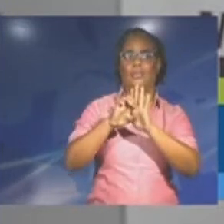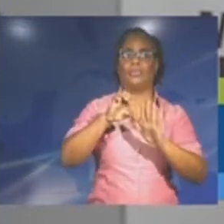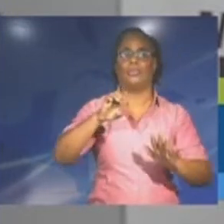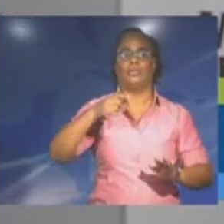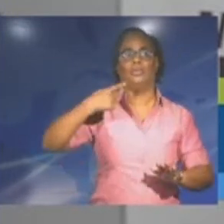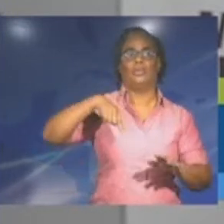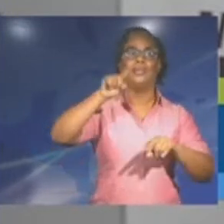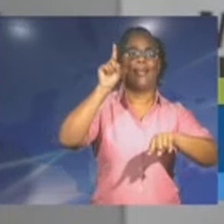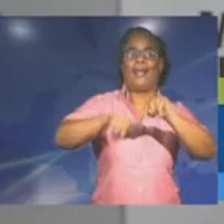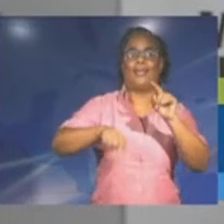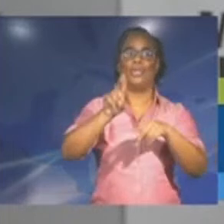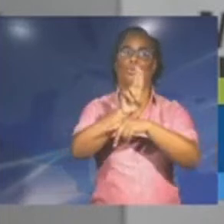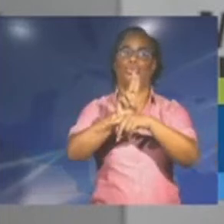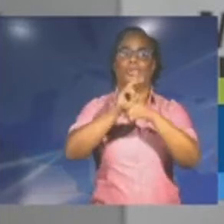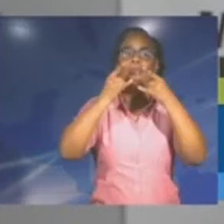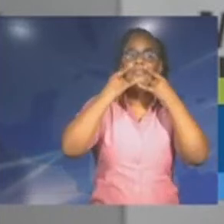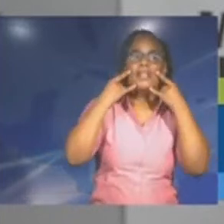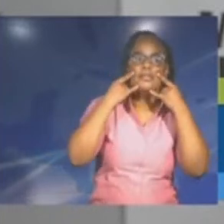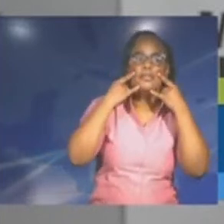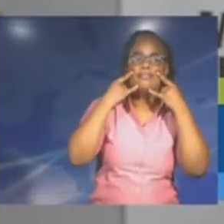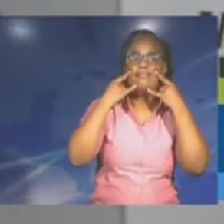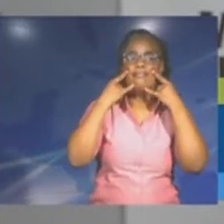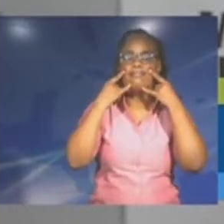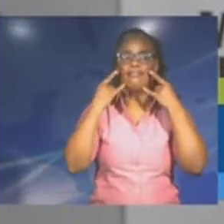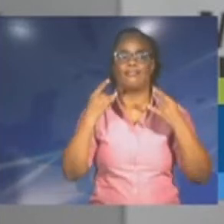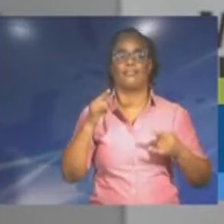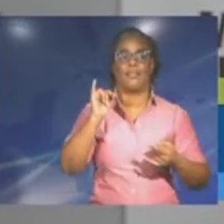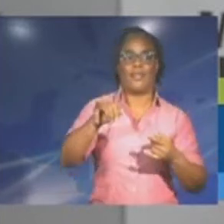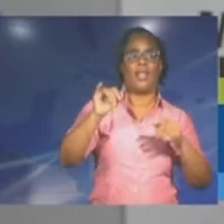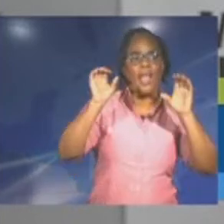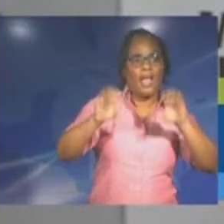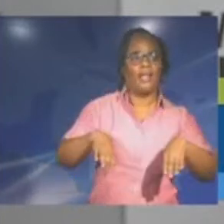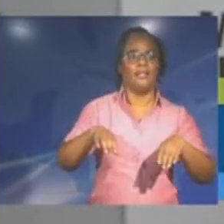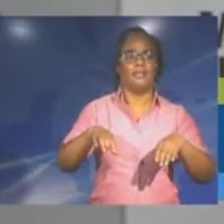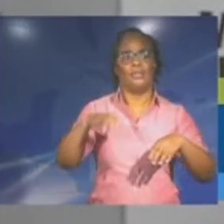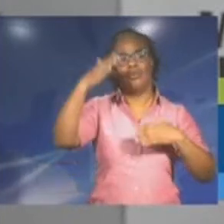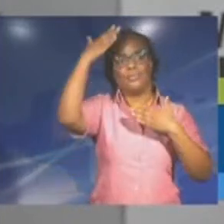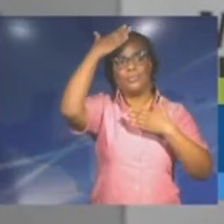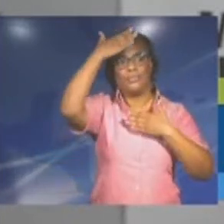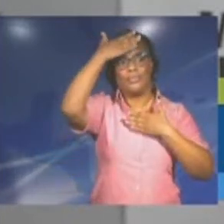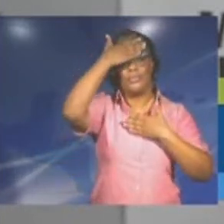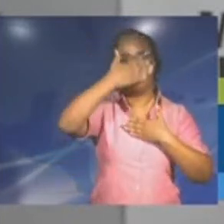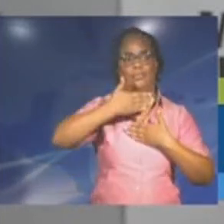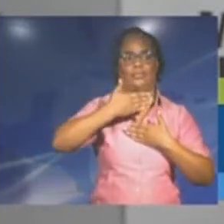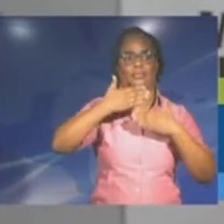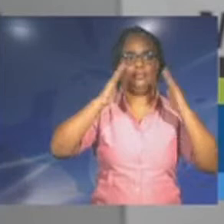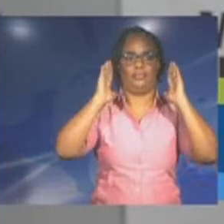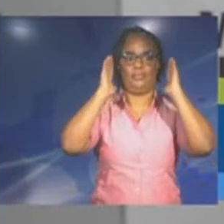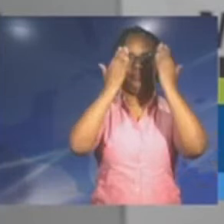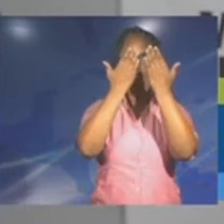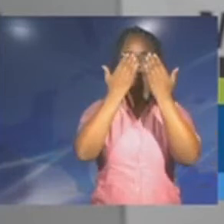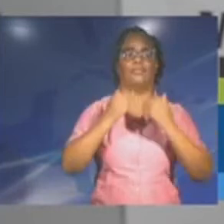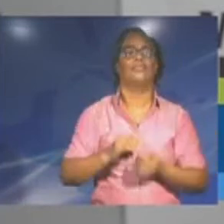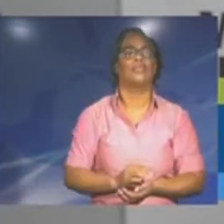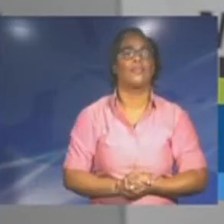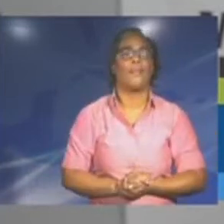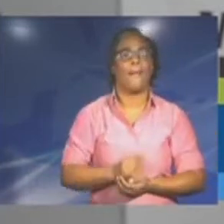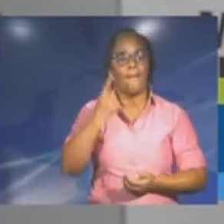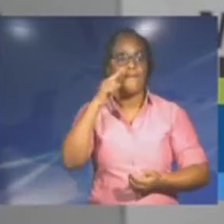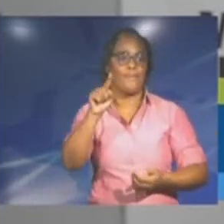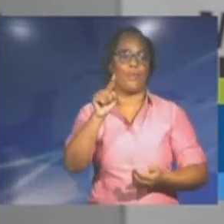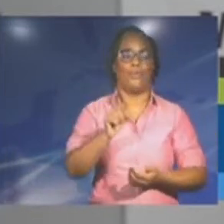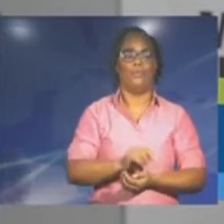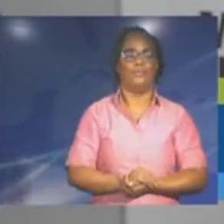a shield or other face covering your nose, mouth, and chin. So basically that will cover